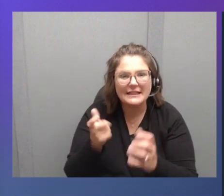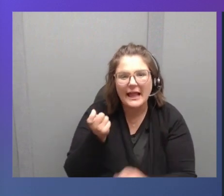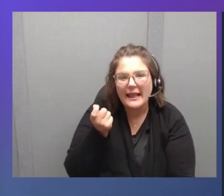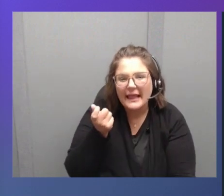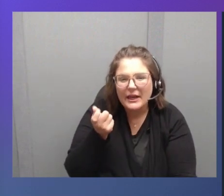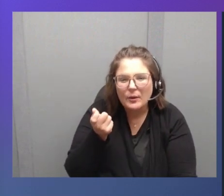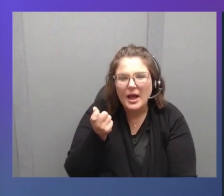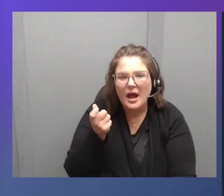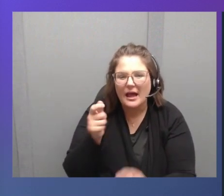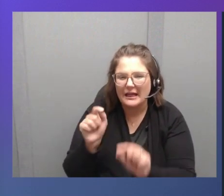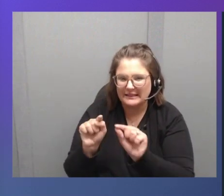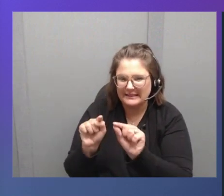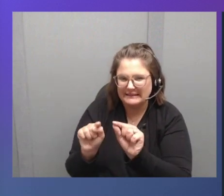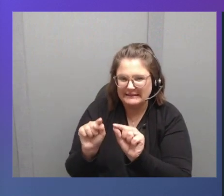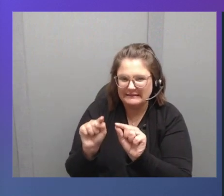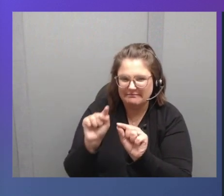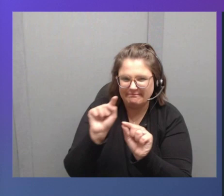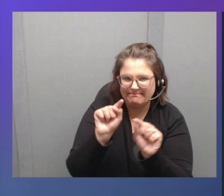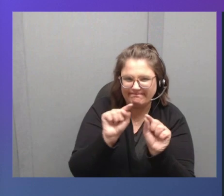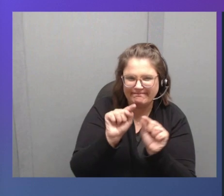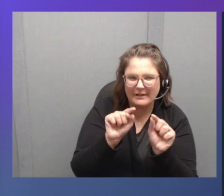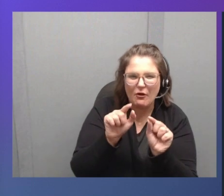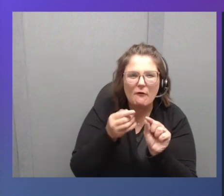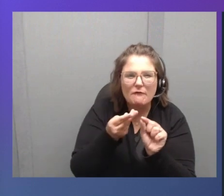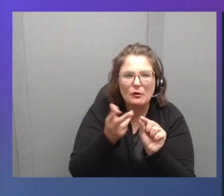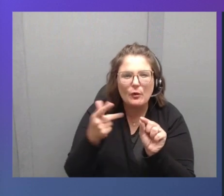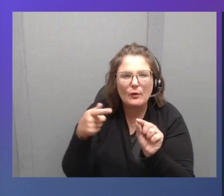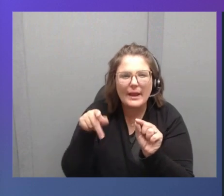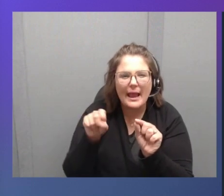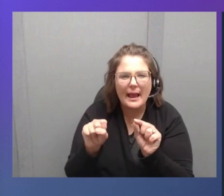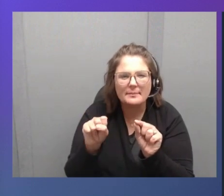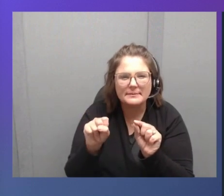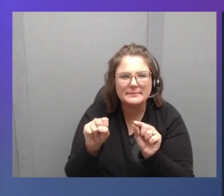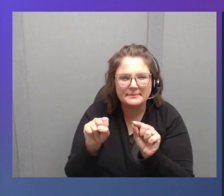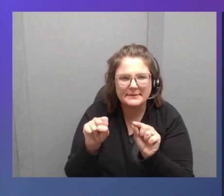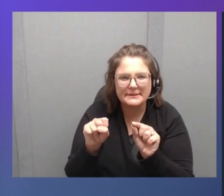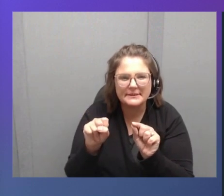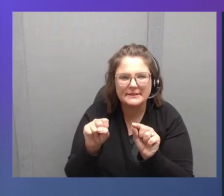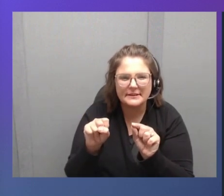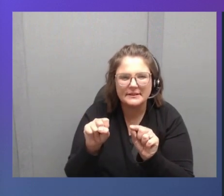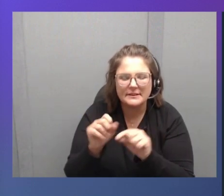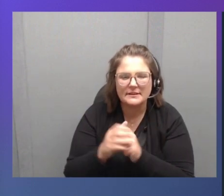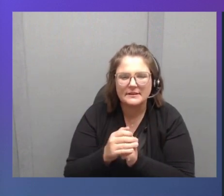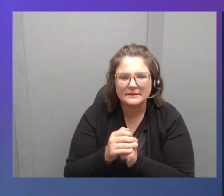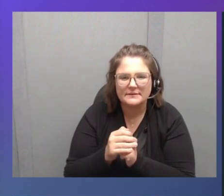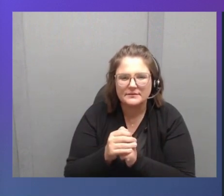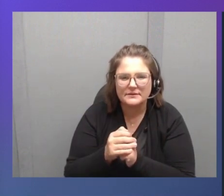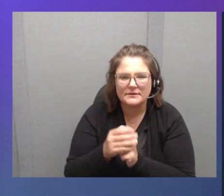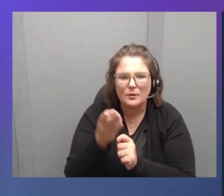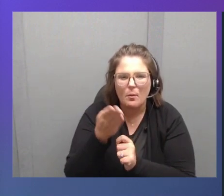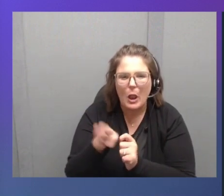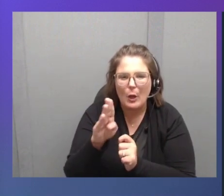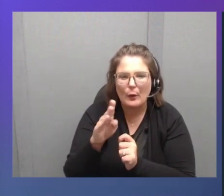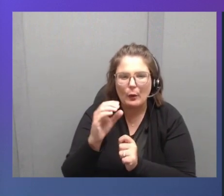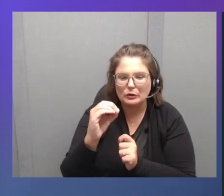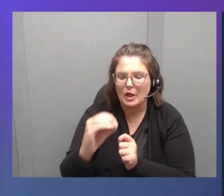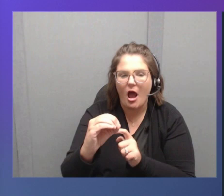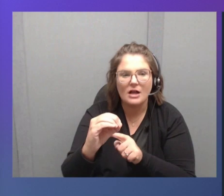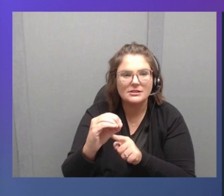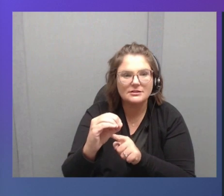San Luis Obispo area, middle of King City, middle of nowhere. Somebody obviously had a device in the middle there. You see the blue dot. Yeah, just the one dot.